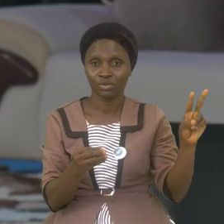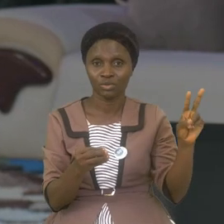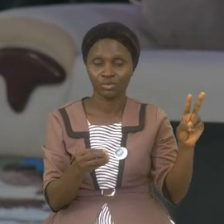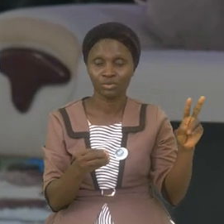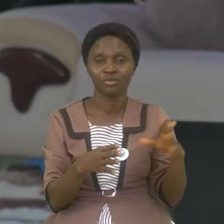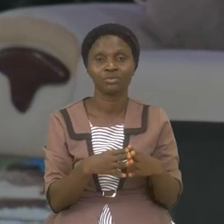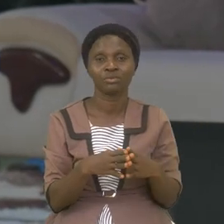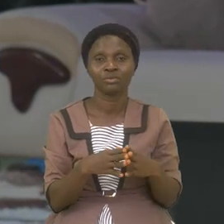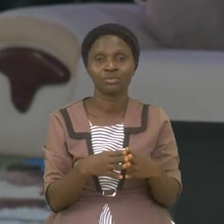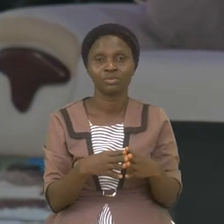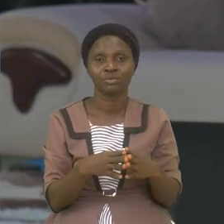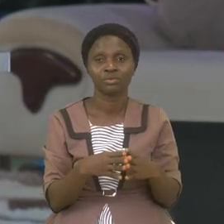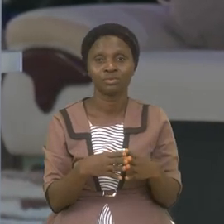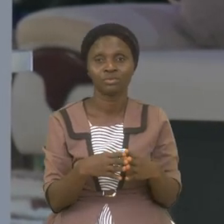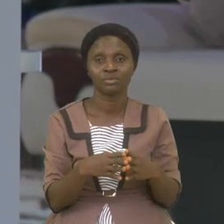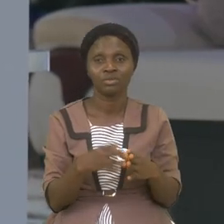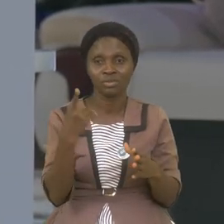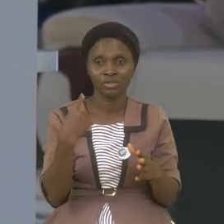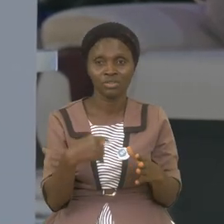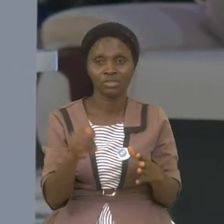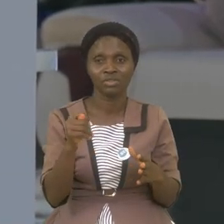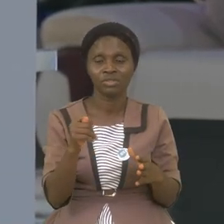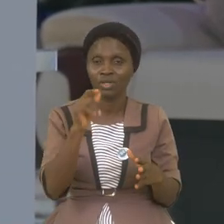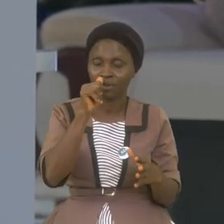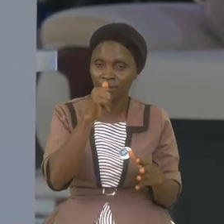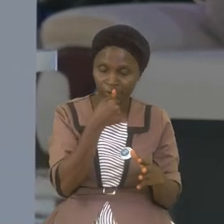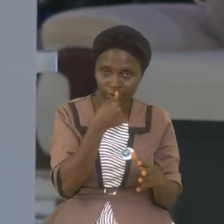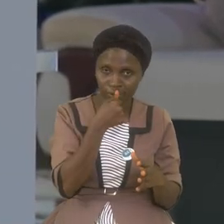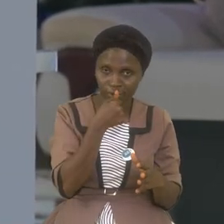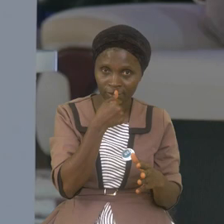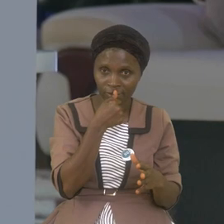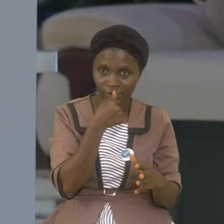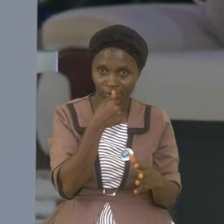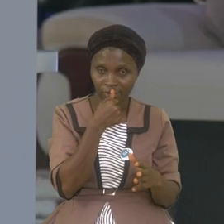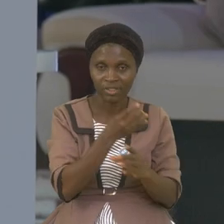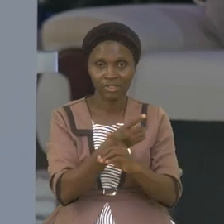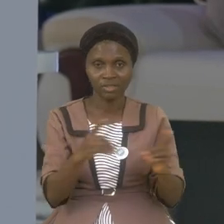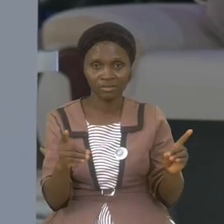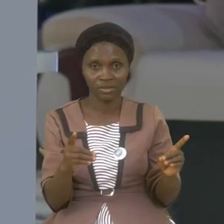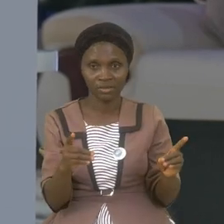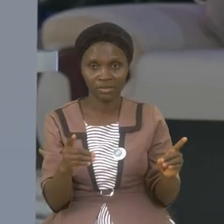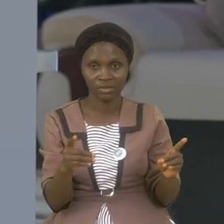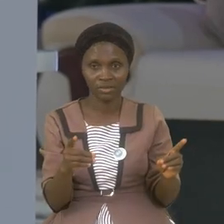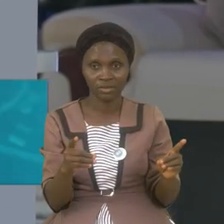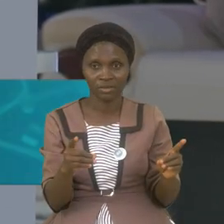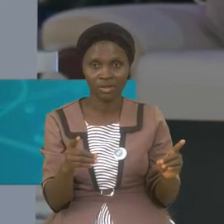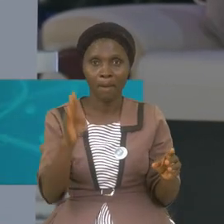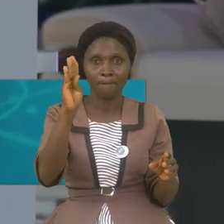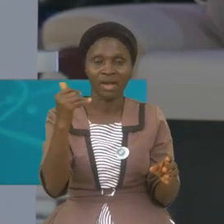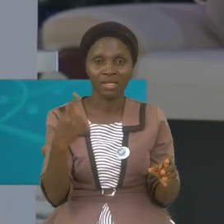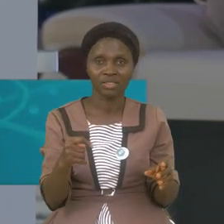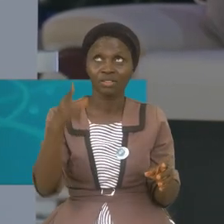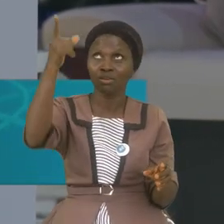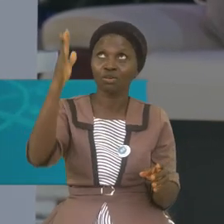looking at the enduring deliverance by the God who